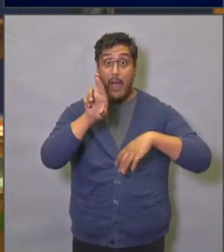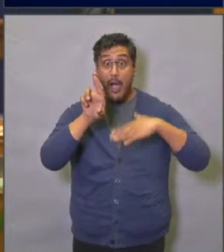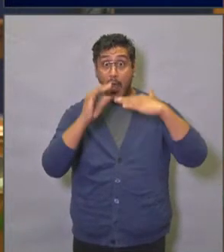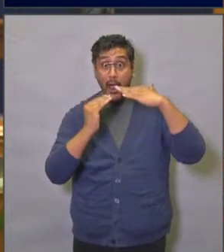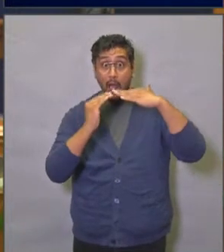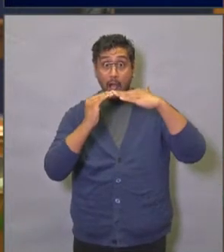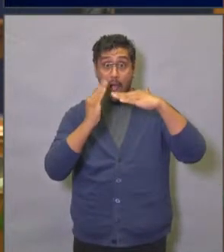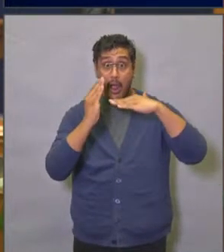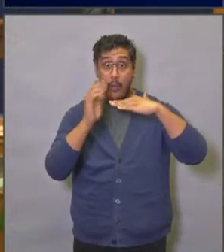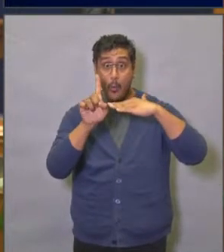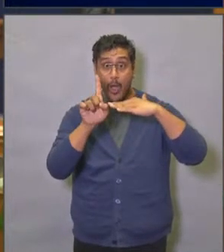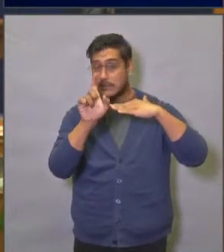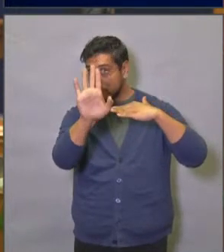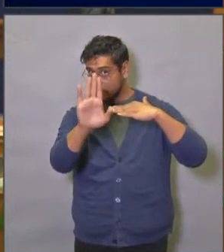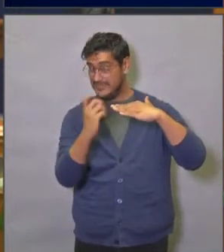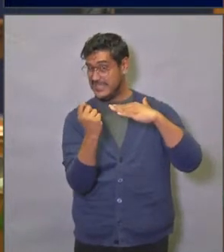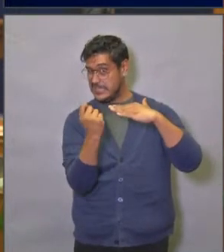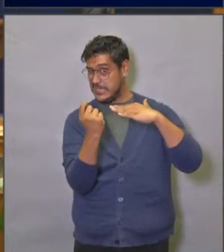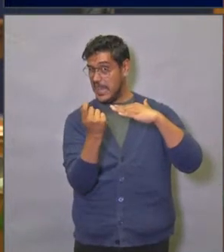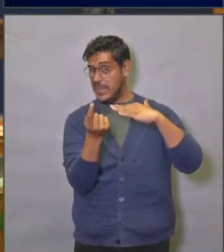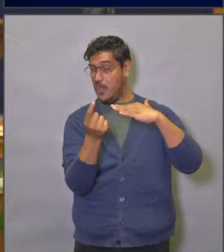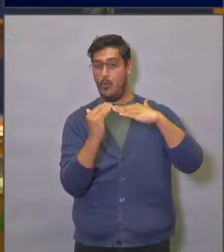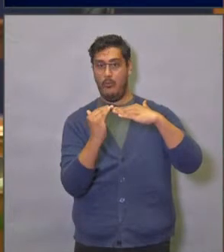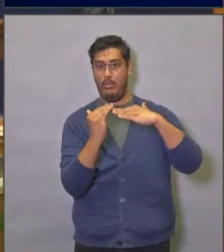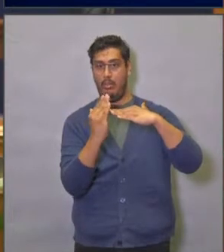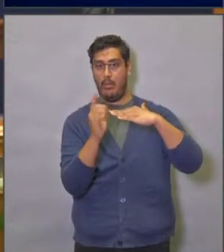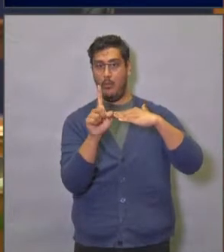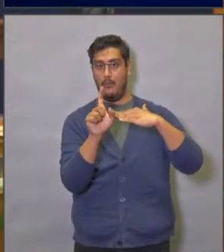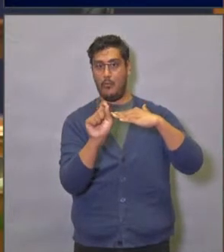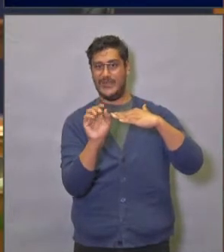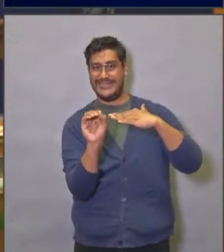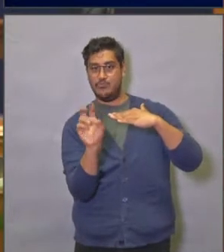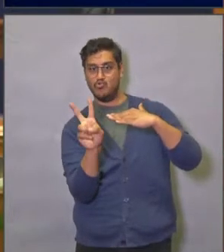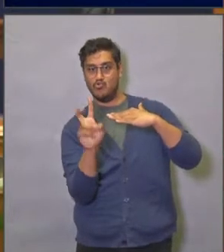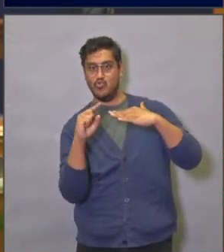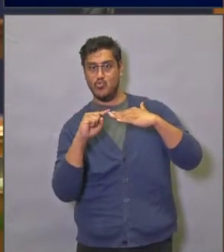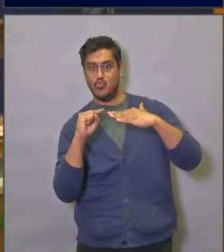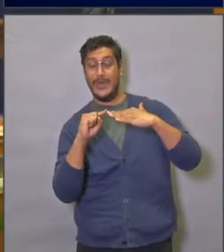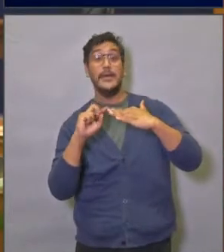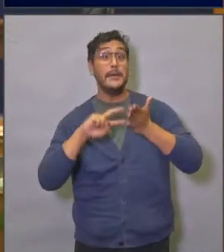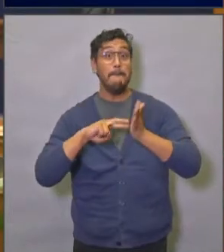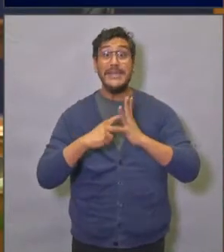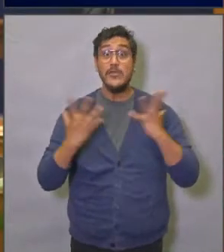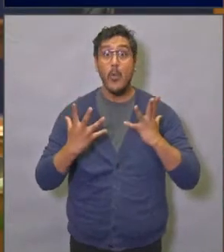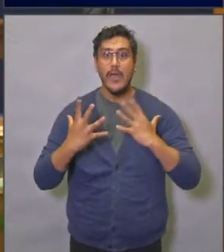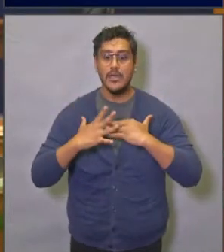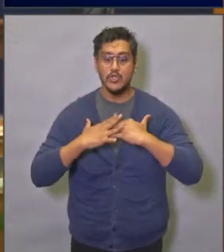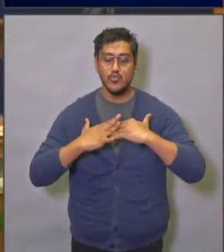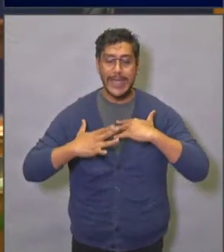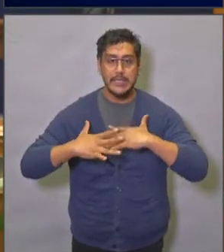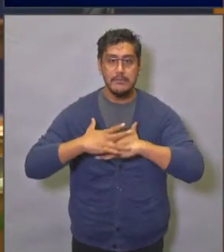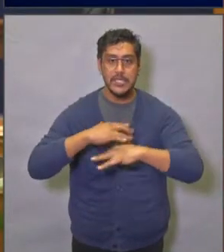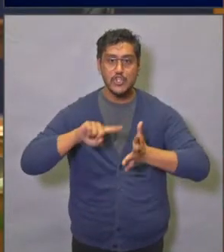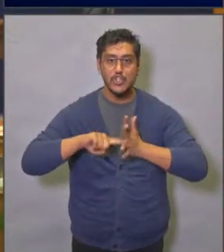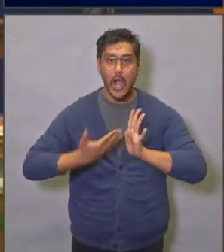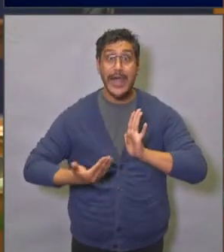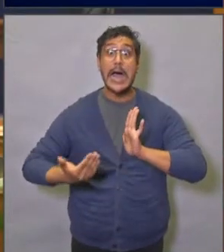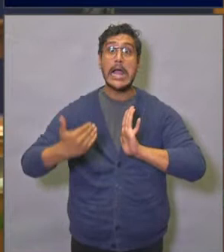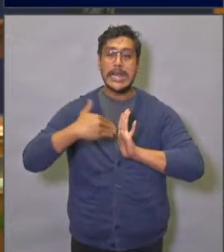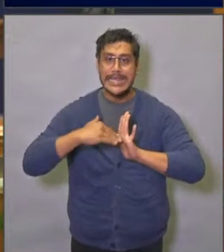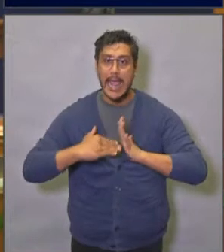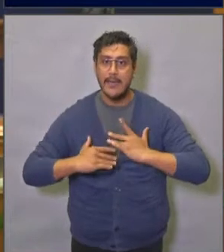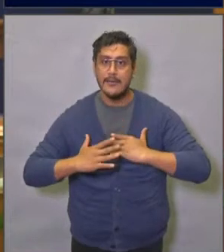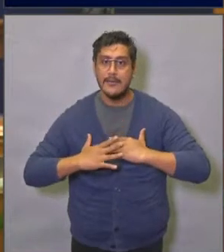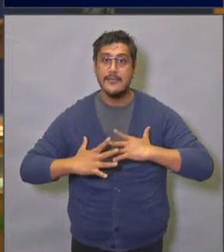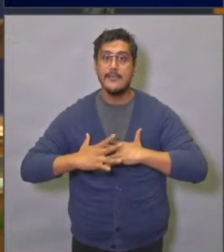this is now just above 1 at 1.02, it indicates that transmission is increasing over time. So again, please